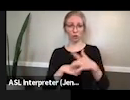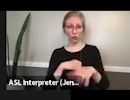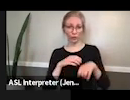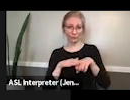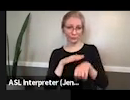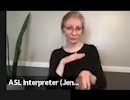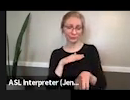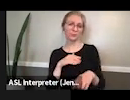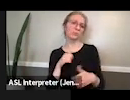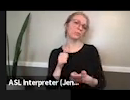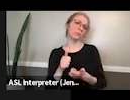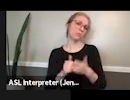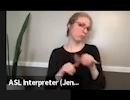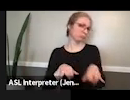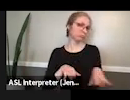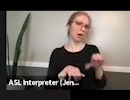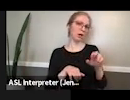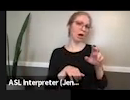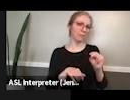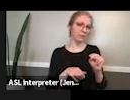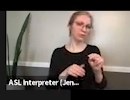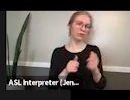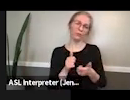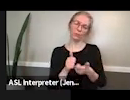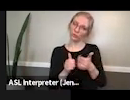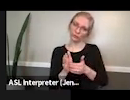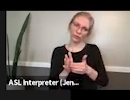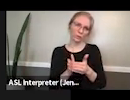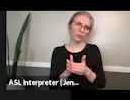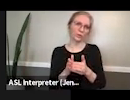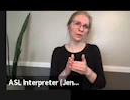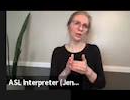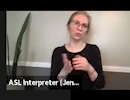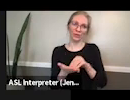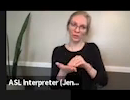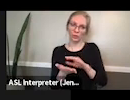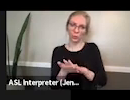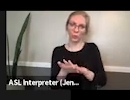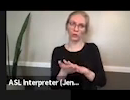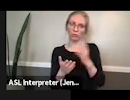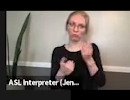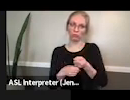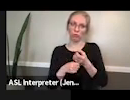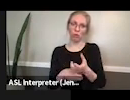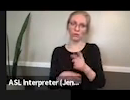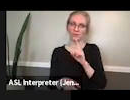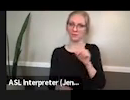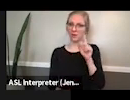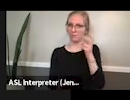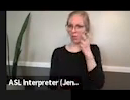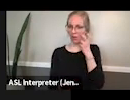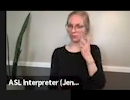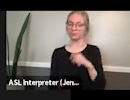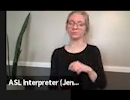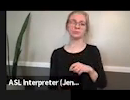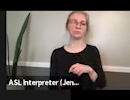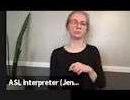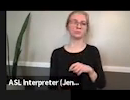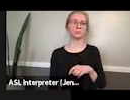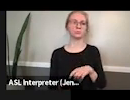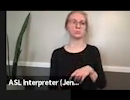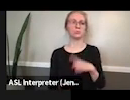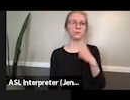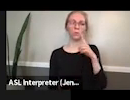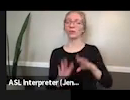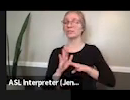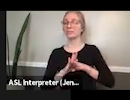of deafblindness, most frequently reported cause of deafblindness. All right. When you're looking at developmental